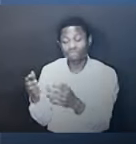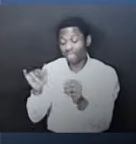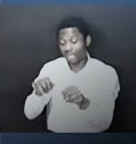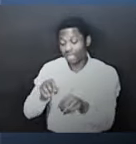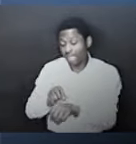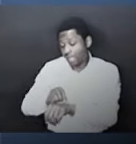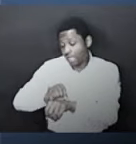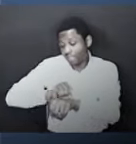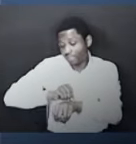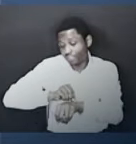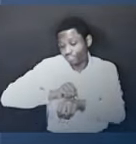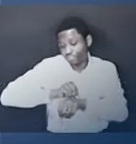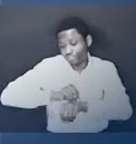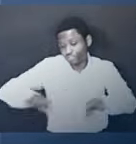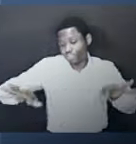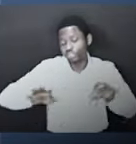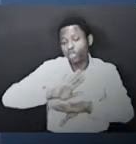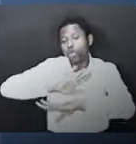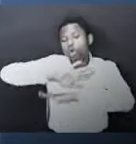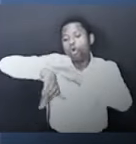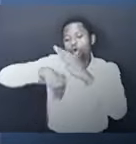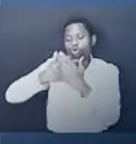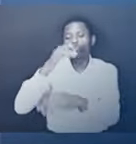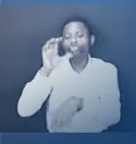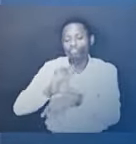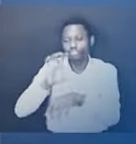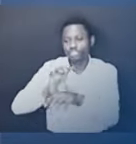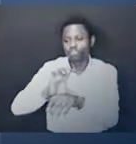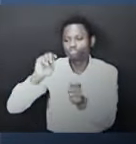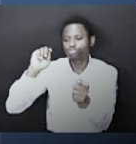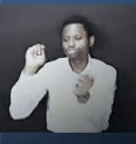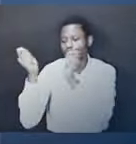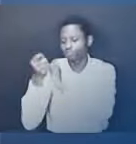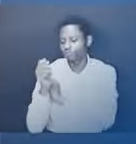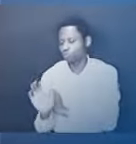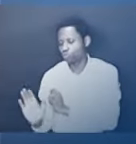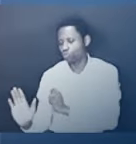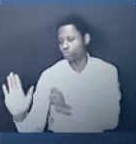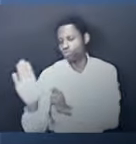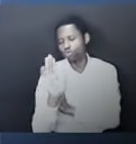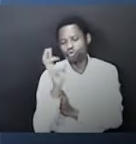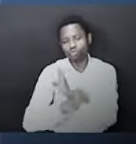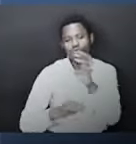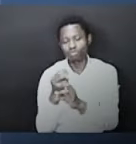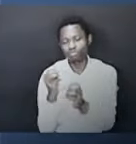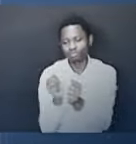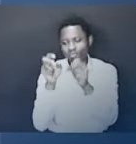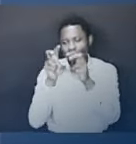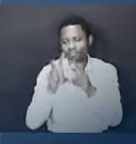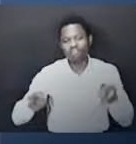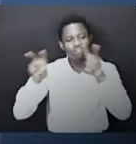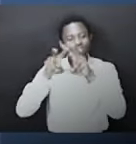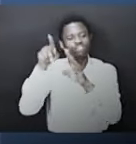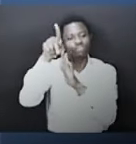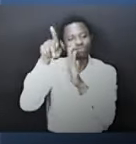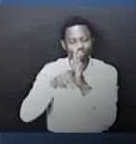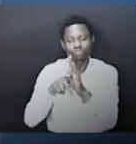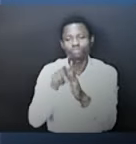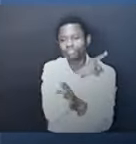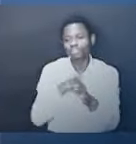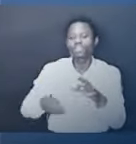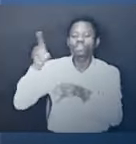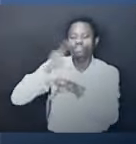Unleashing the whole church to transform their world with values and principles of the kingdom of